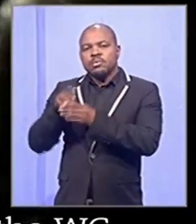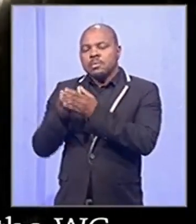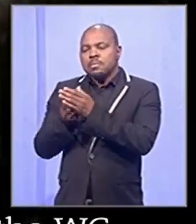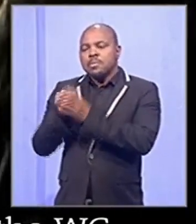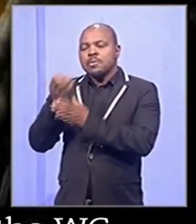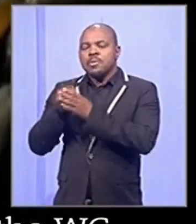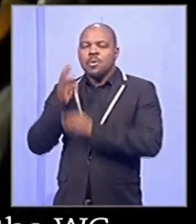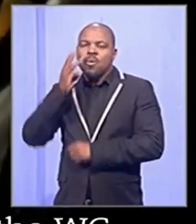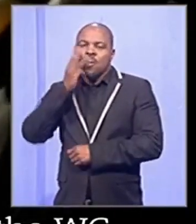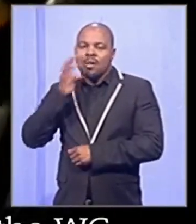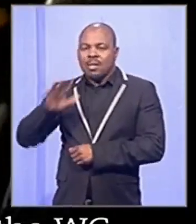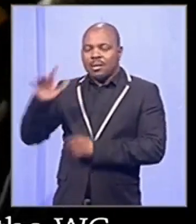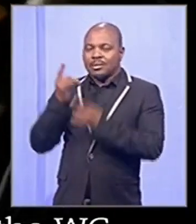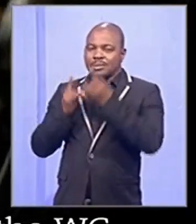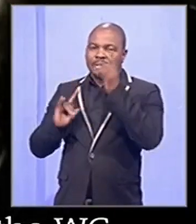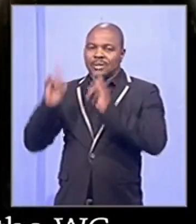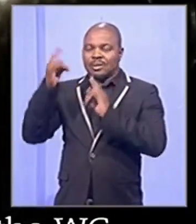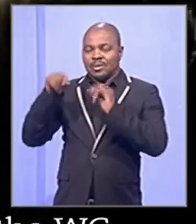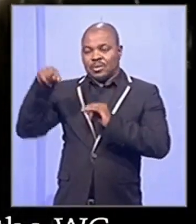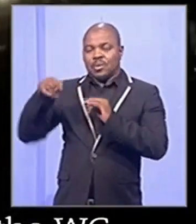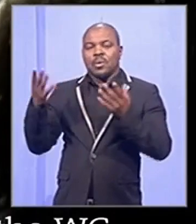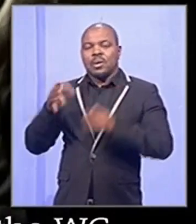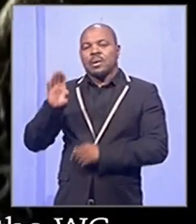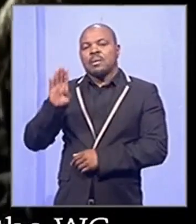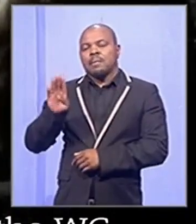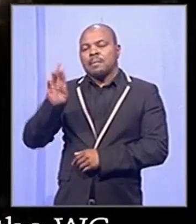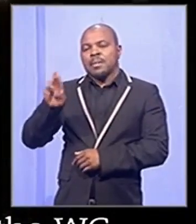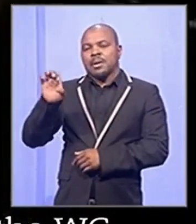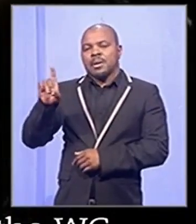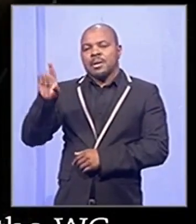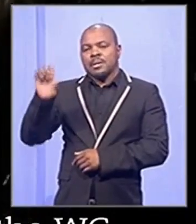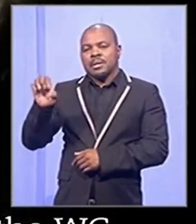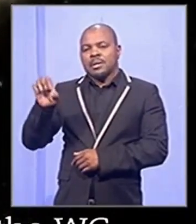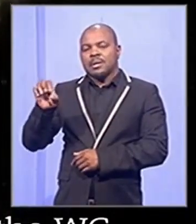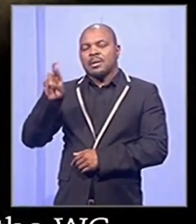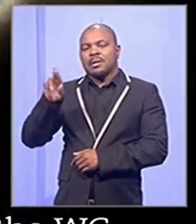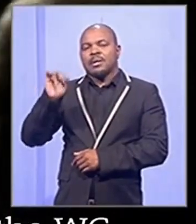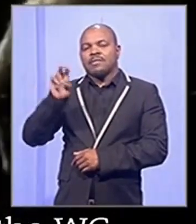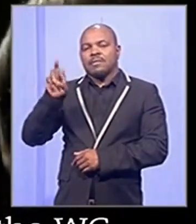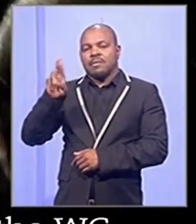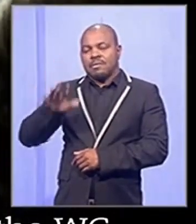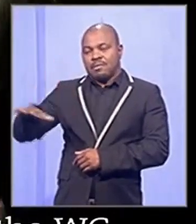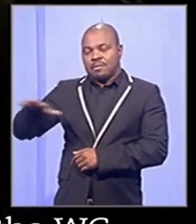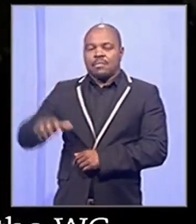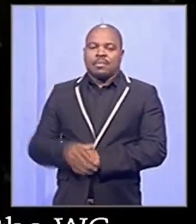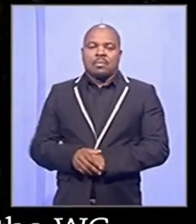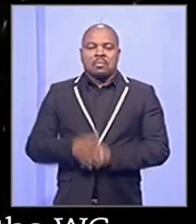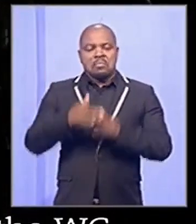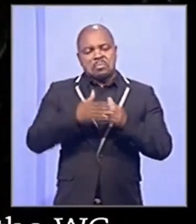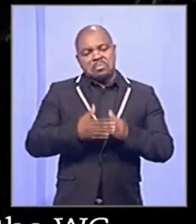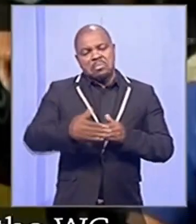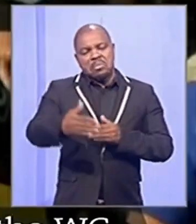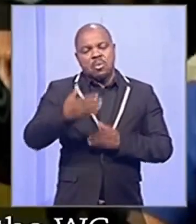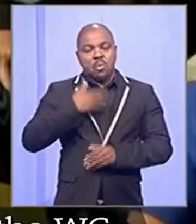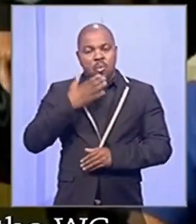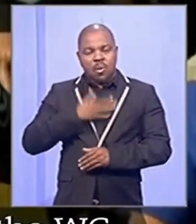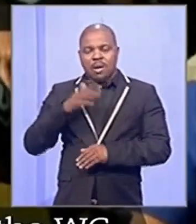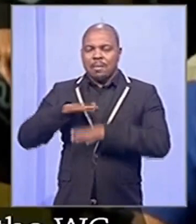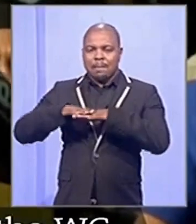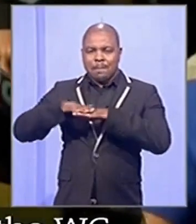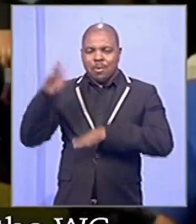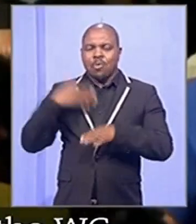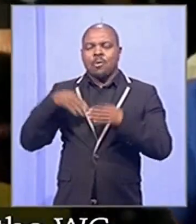Mopresidente Ramaphosa o gakotse letsholo la hae la boikete ba dikgetho torotswaneng e tsebalang ka tlhahiso ya ditholwana le veine ya Woolsley le batweng